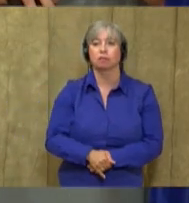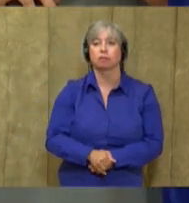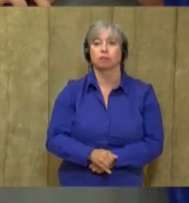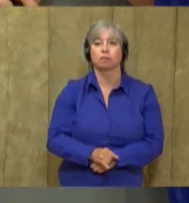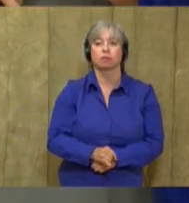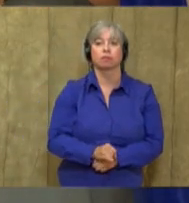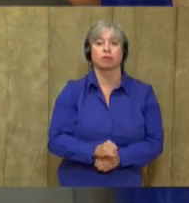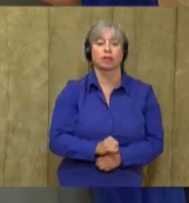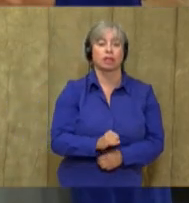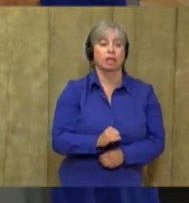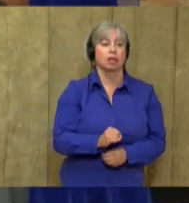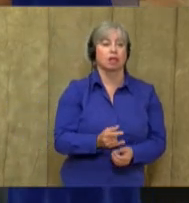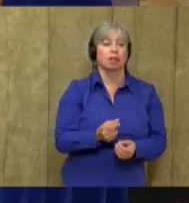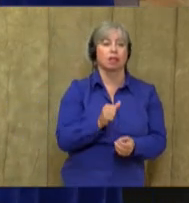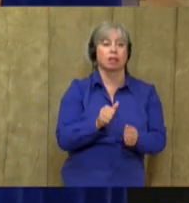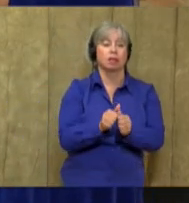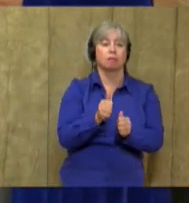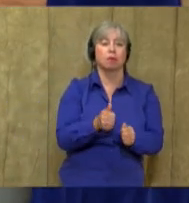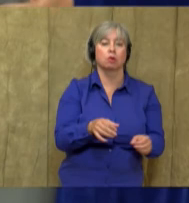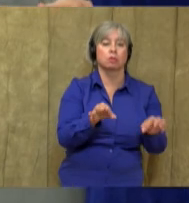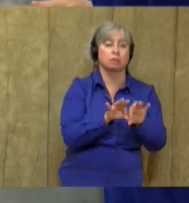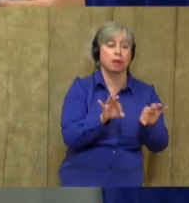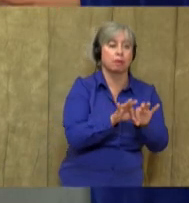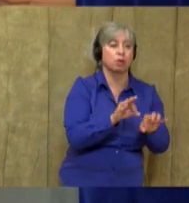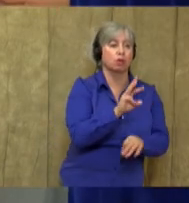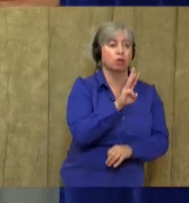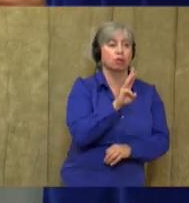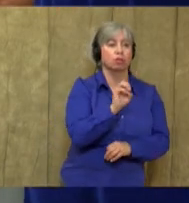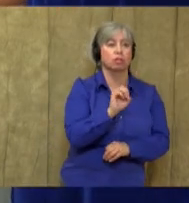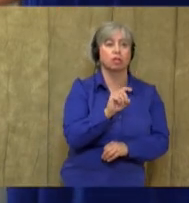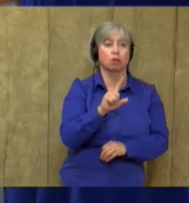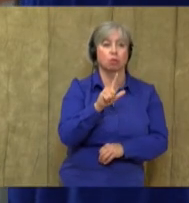the wool industry and the silk industry.